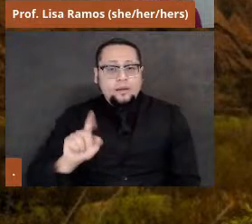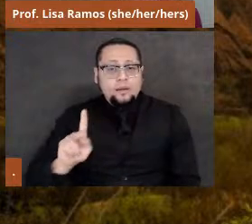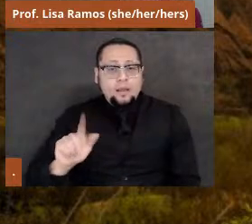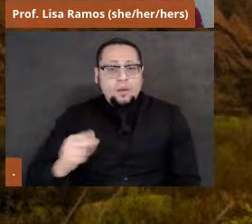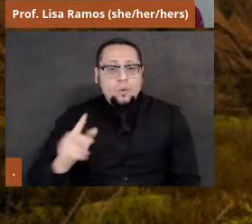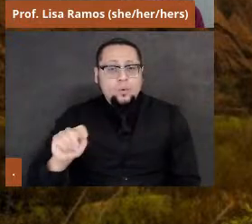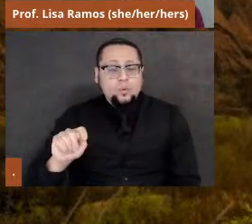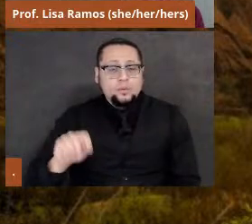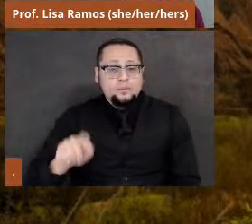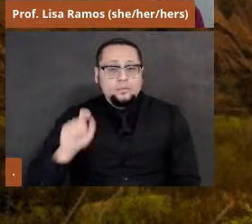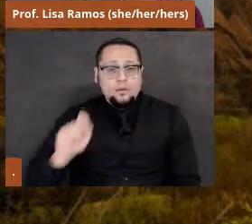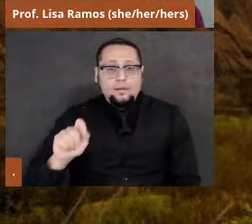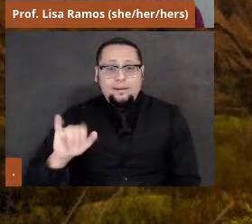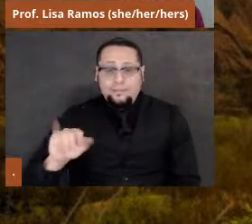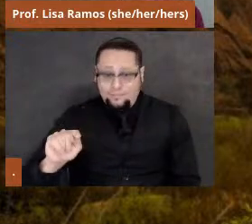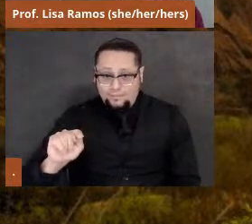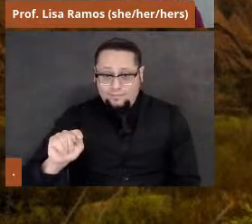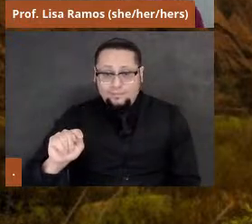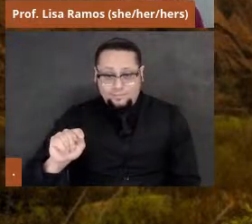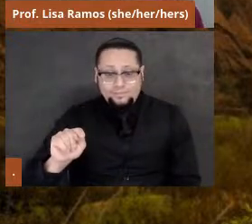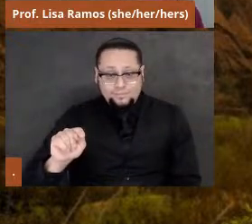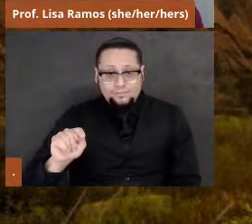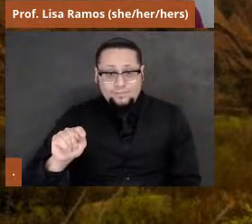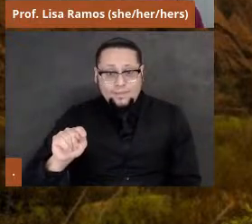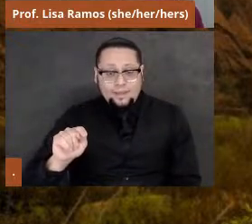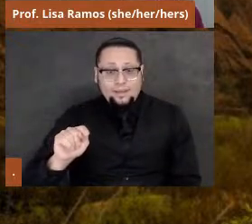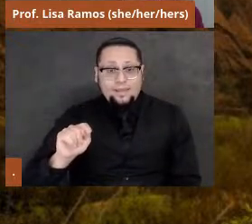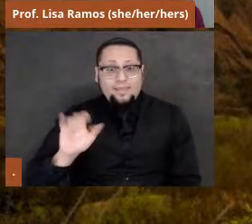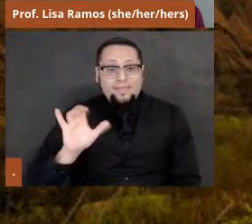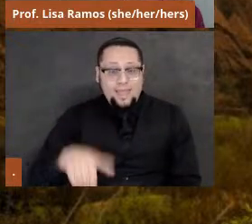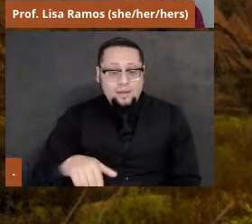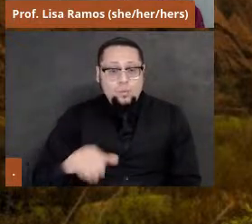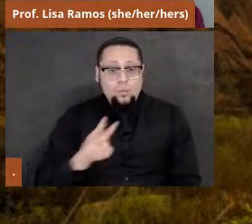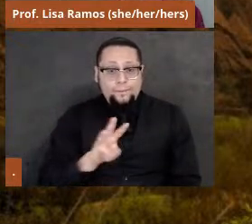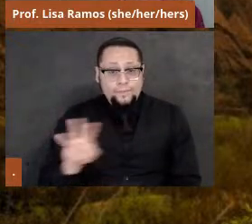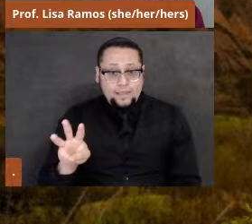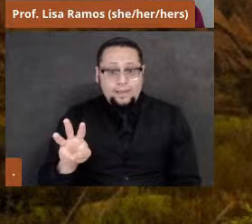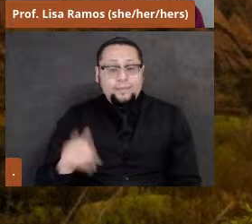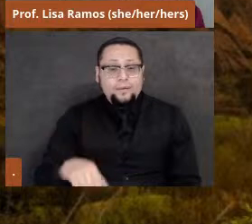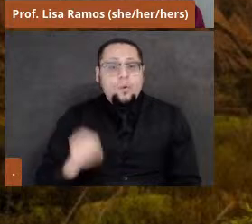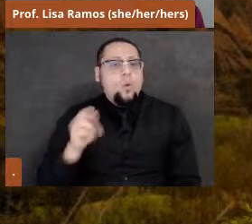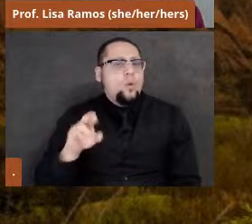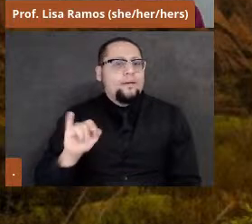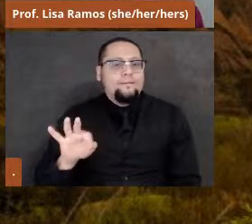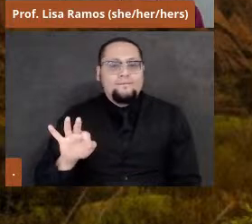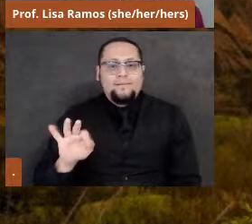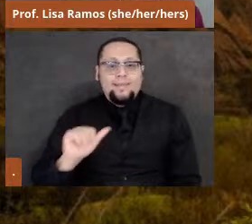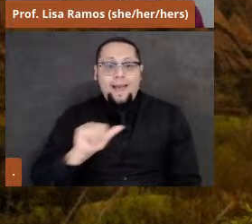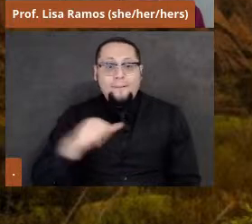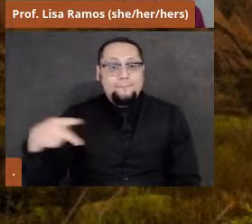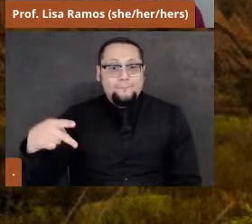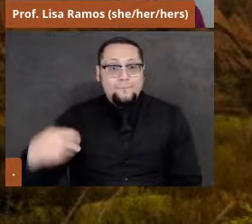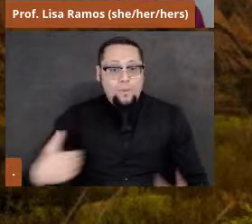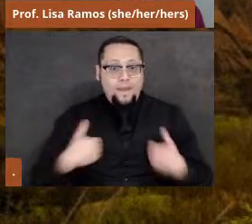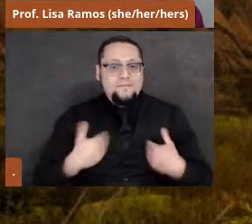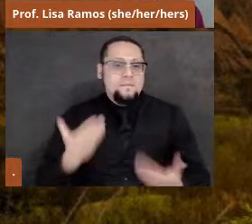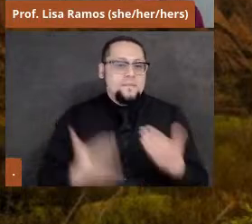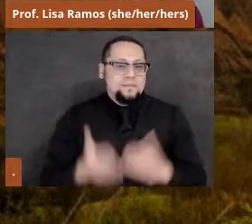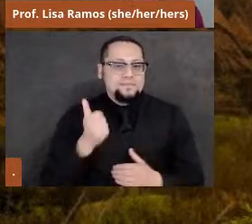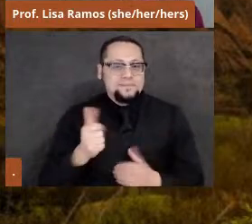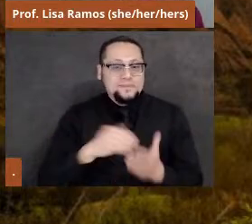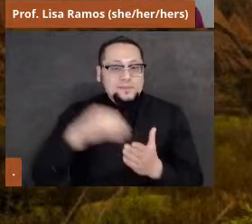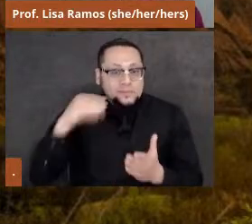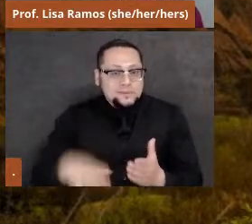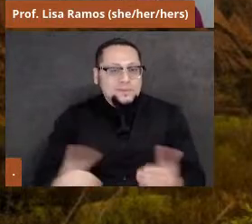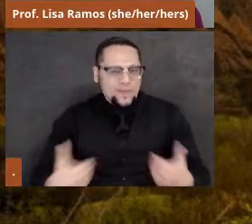www.kahoot.it. And once you go to the website, or if you have the Kahoot app, if you're a student and if you've used Kahoot before,